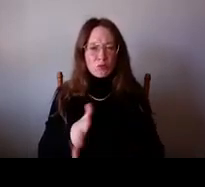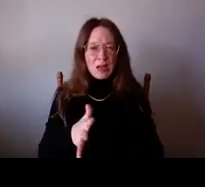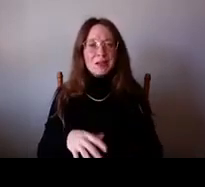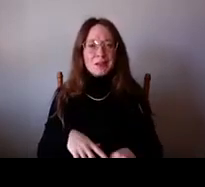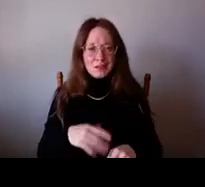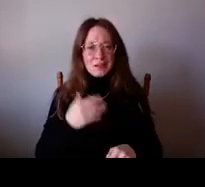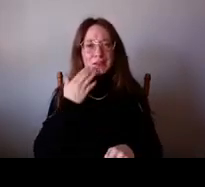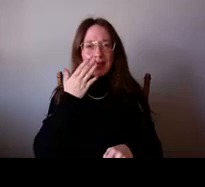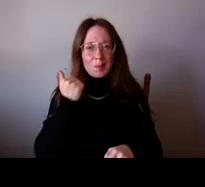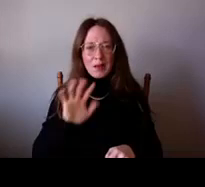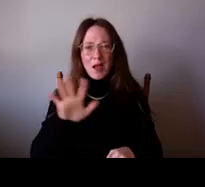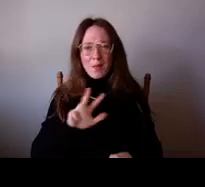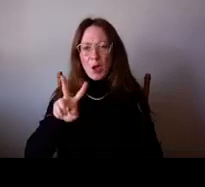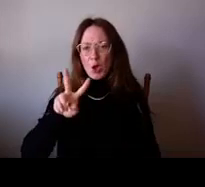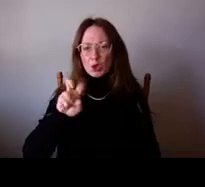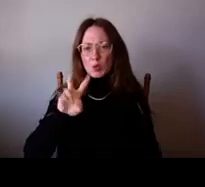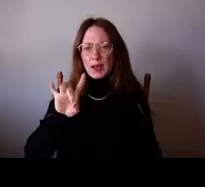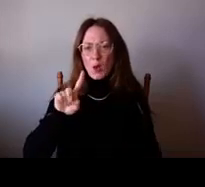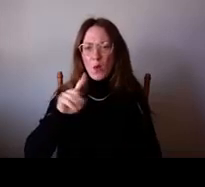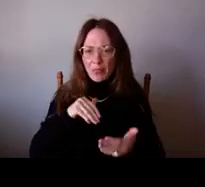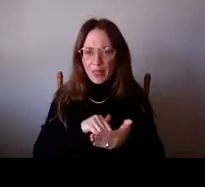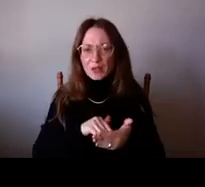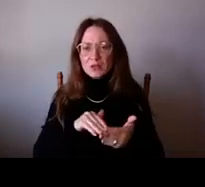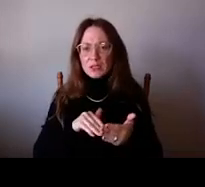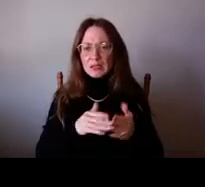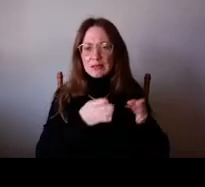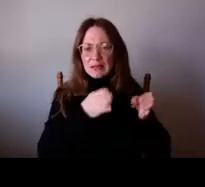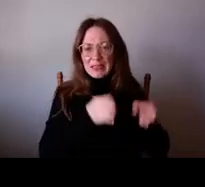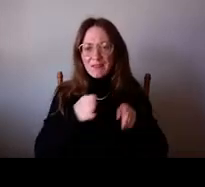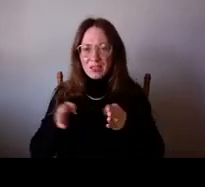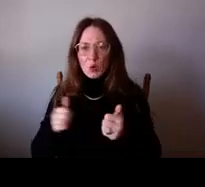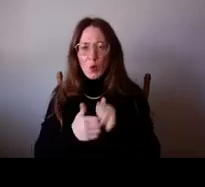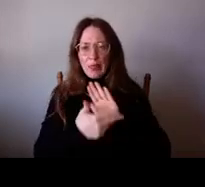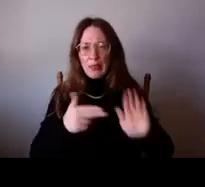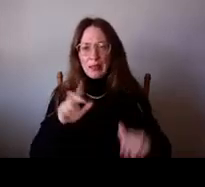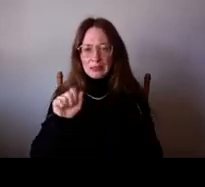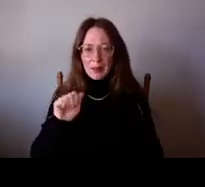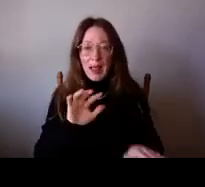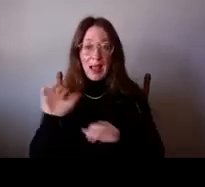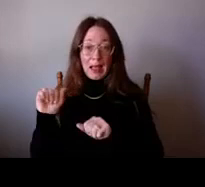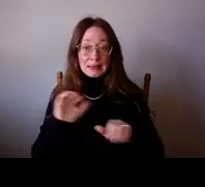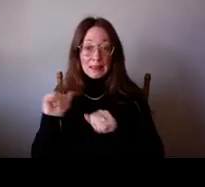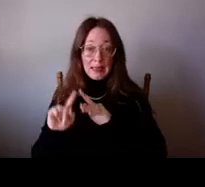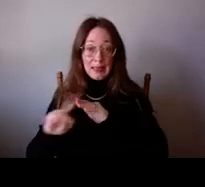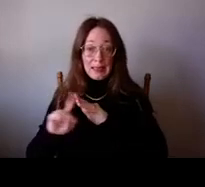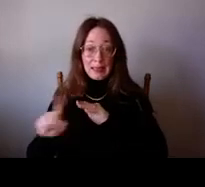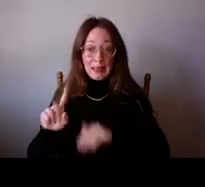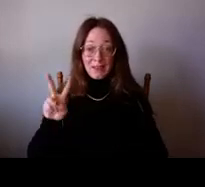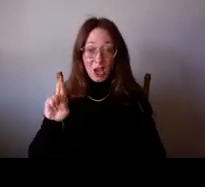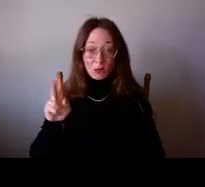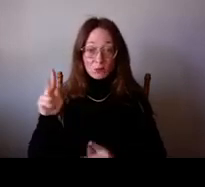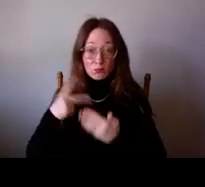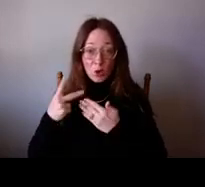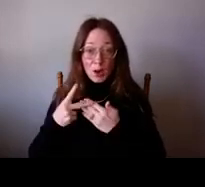about 281,000 individuals with disabilities exiting the VR program after receiving services